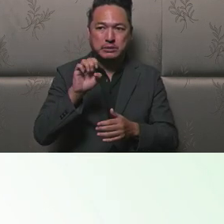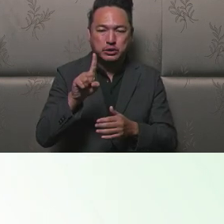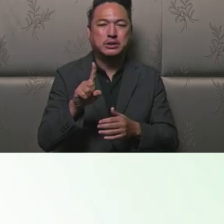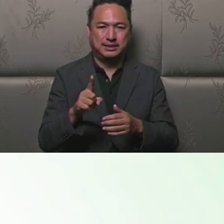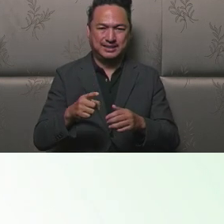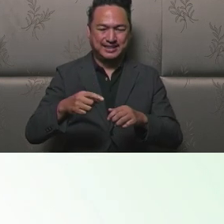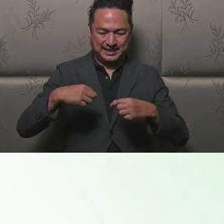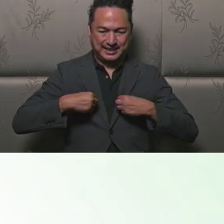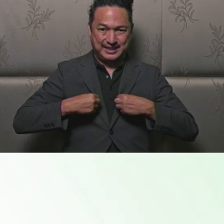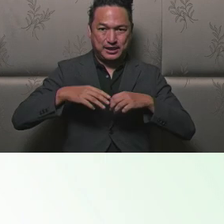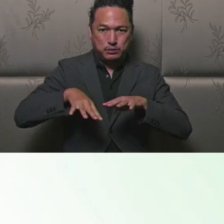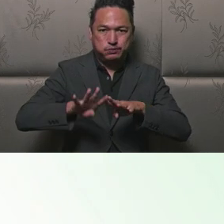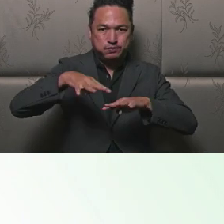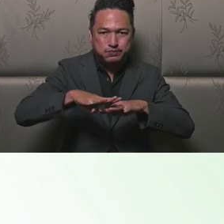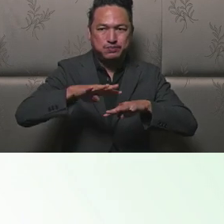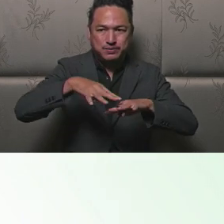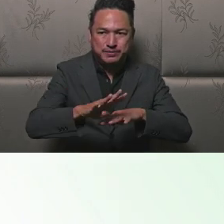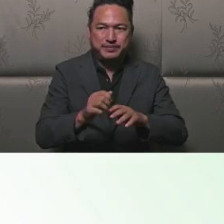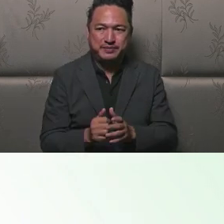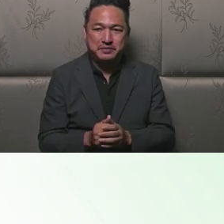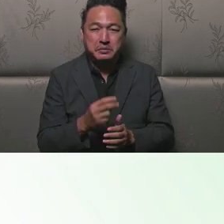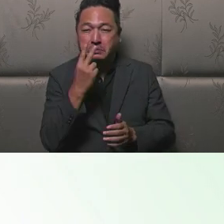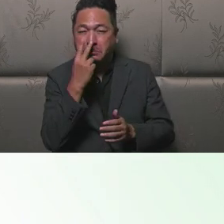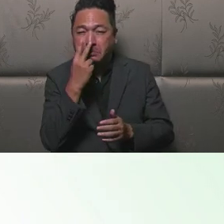And the last is to understand